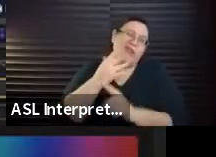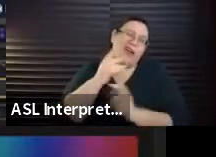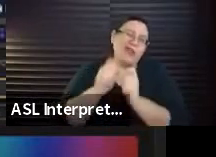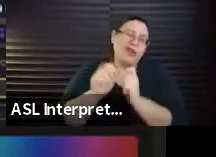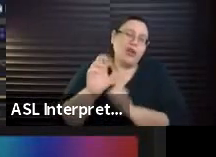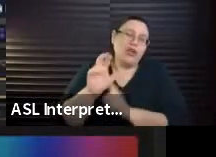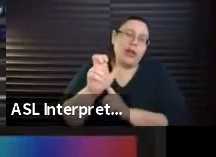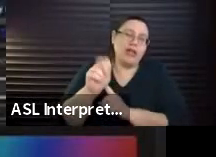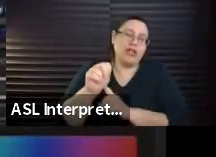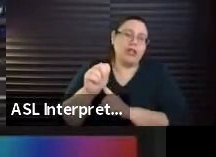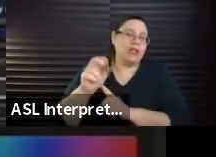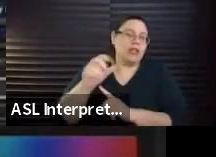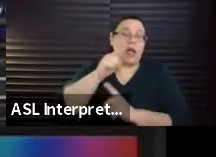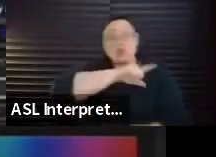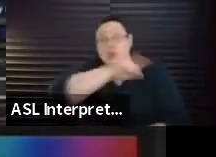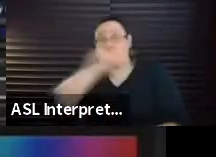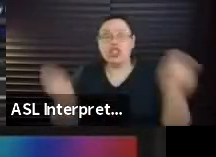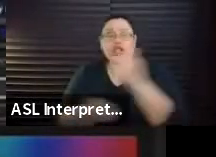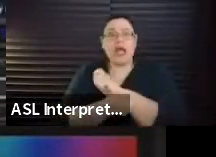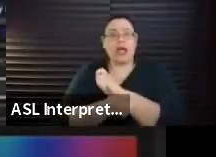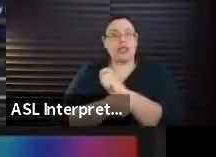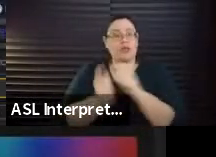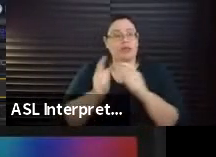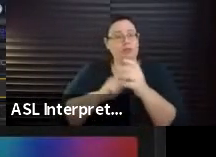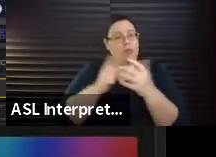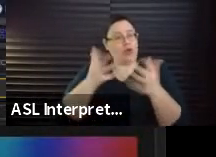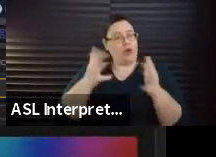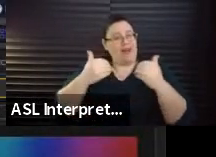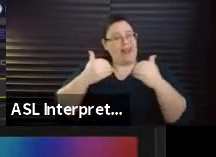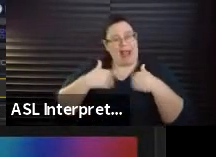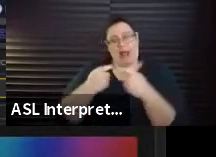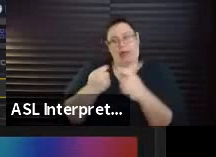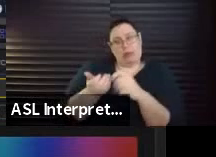wheel. It's to accentuate what you already have and do that in the